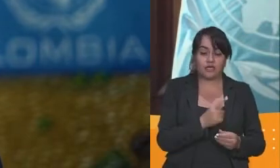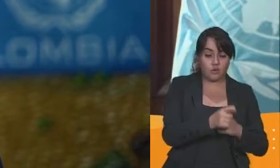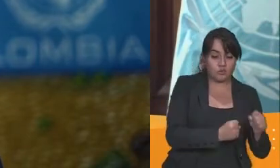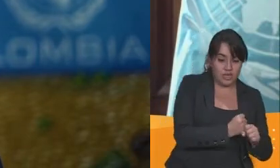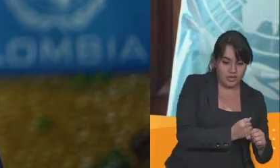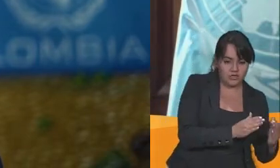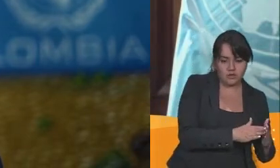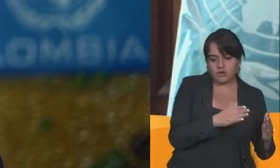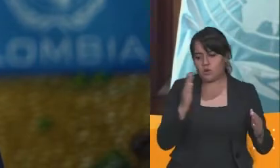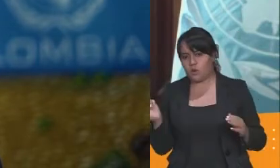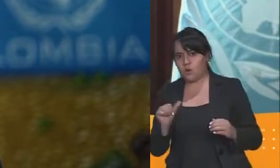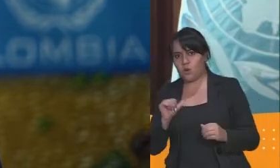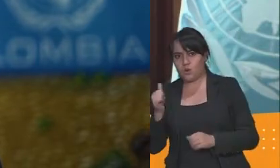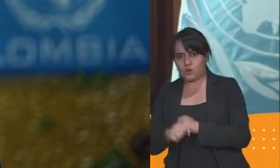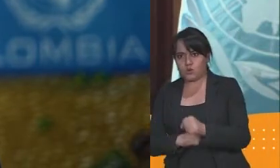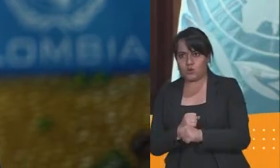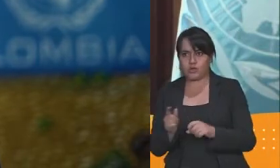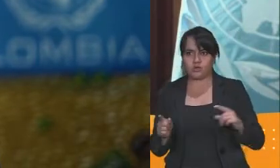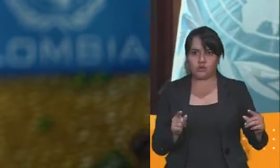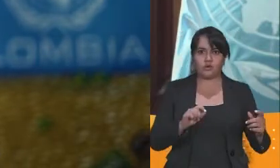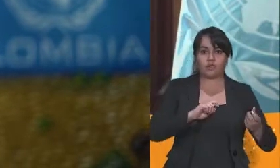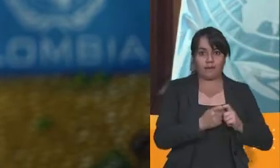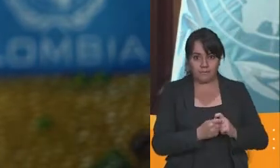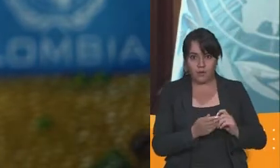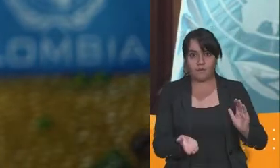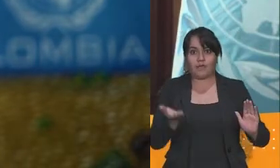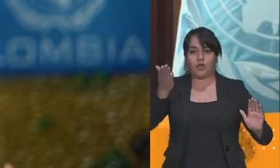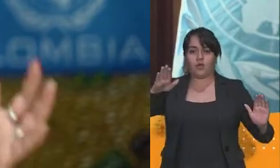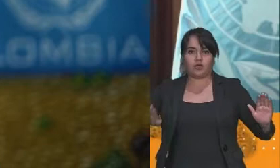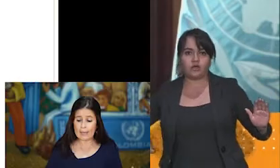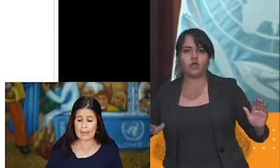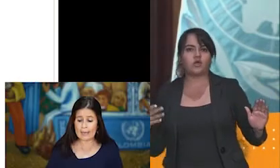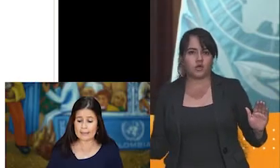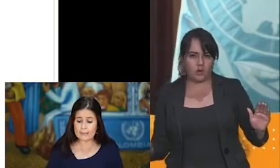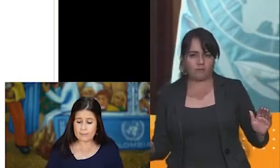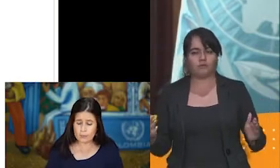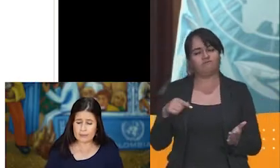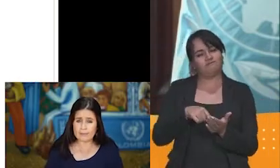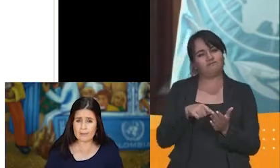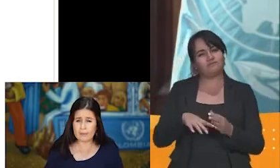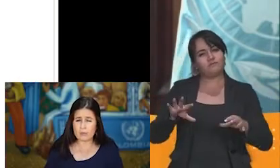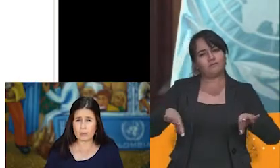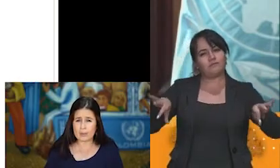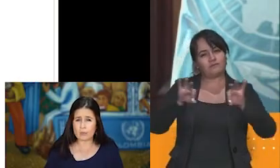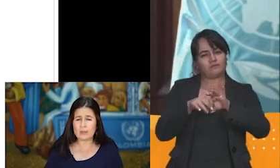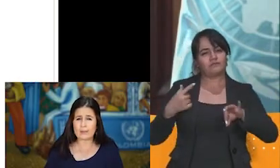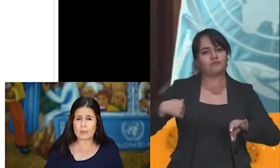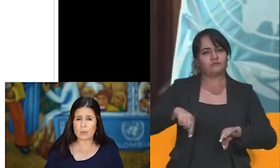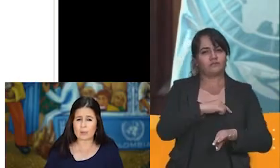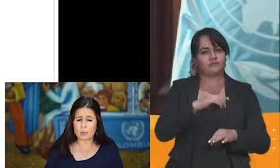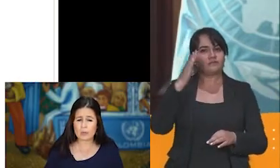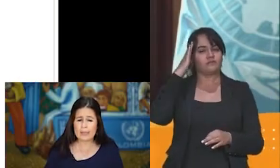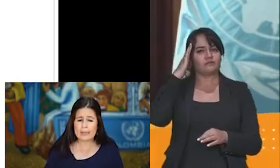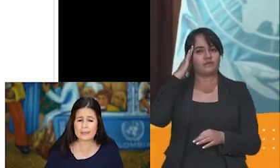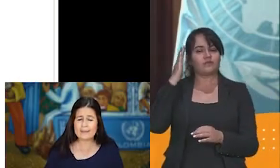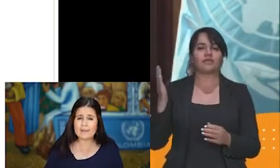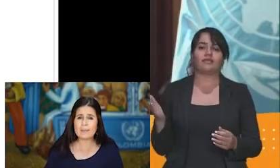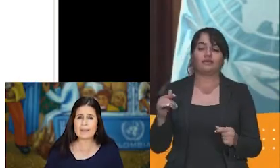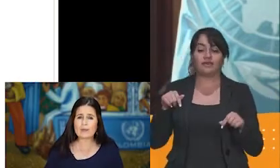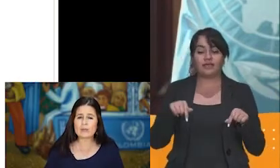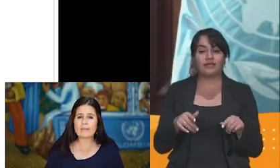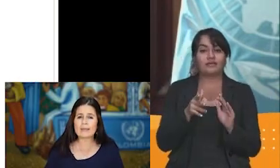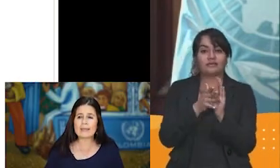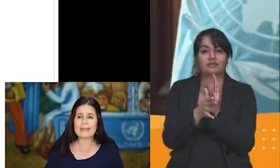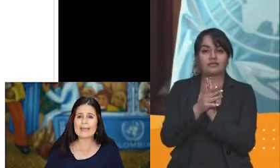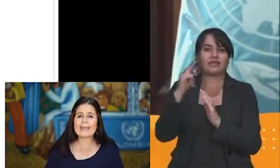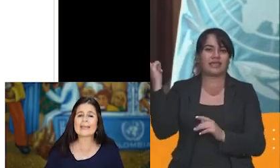happening from one year to the next or from several years ago to now. And it's very important for us to remember that this pillar is talking